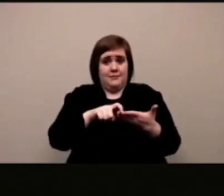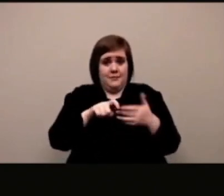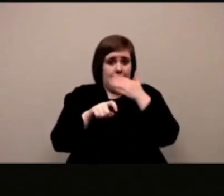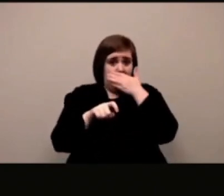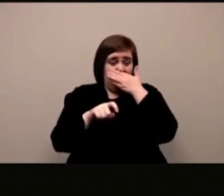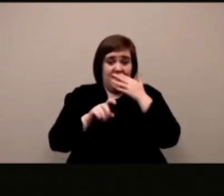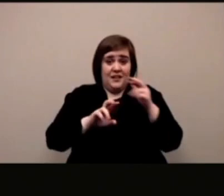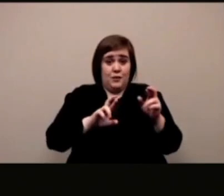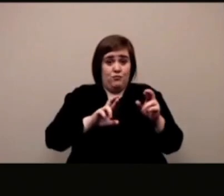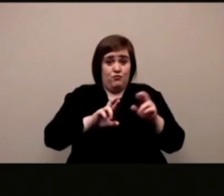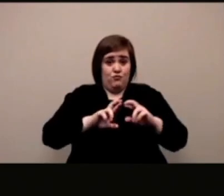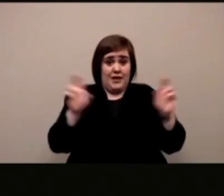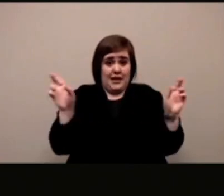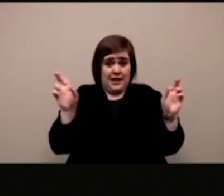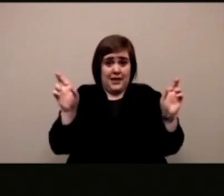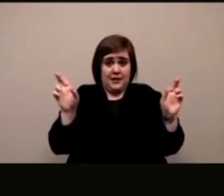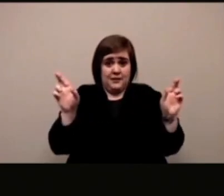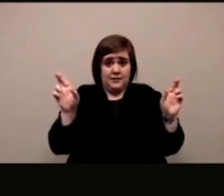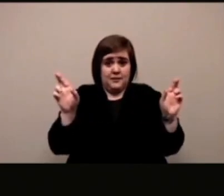our next